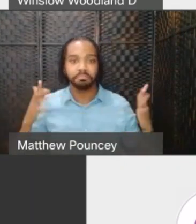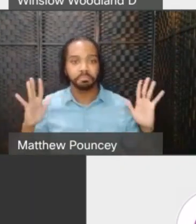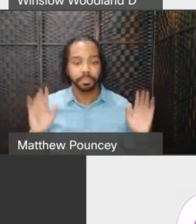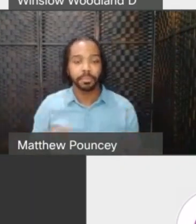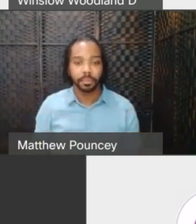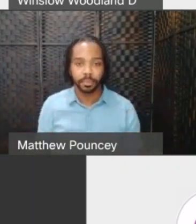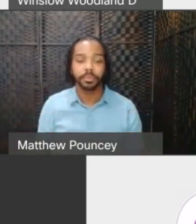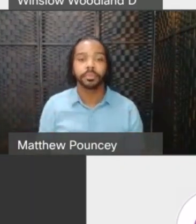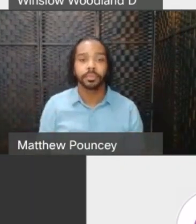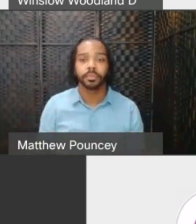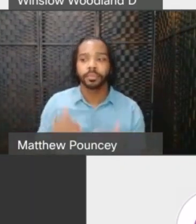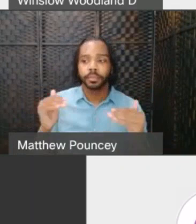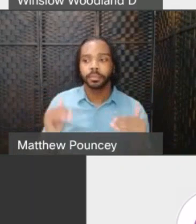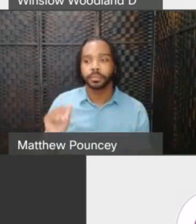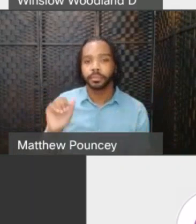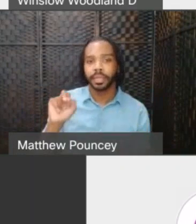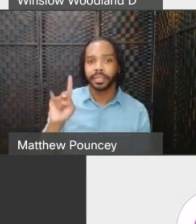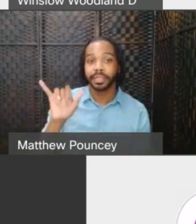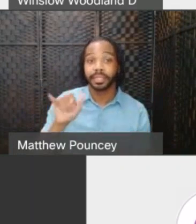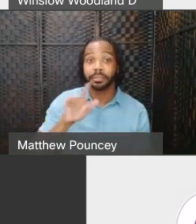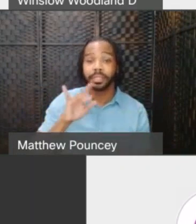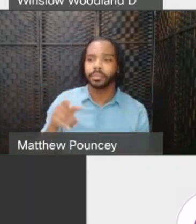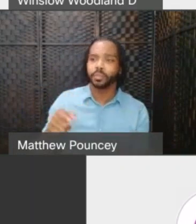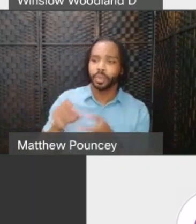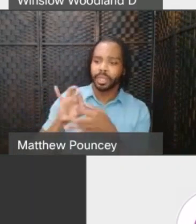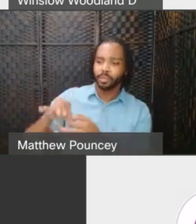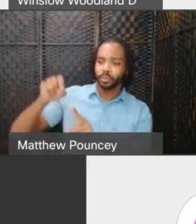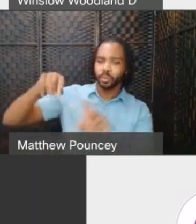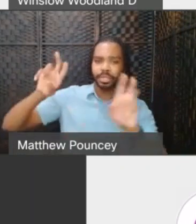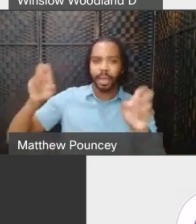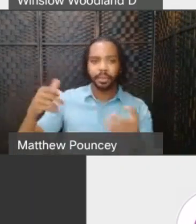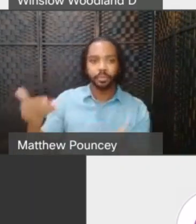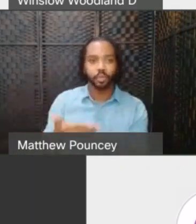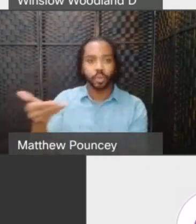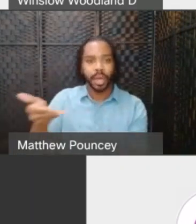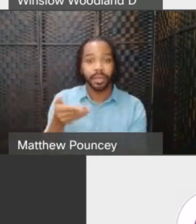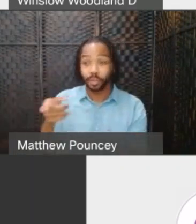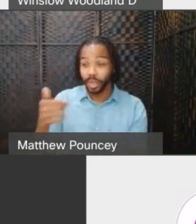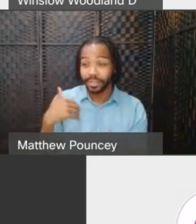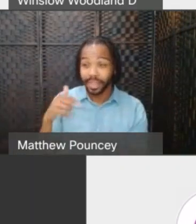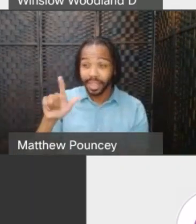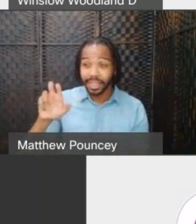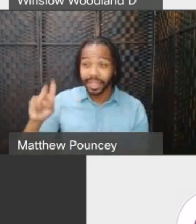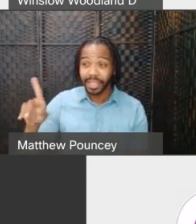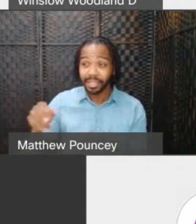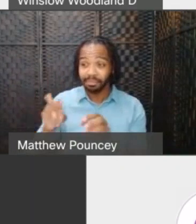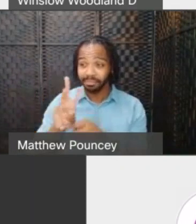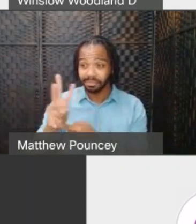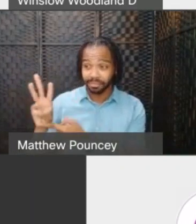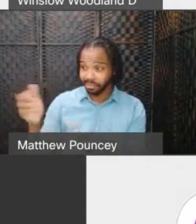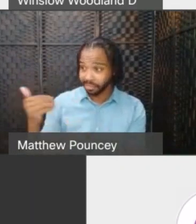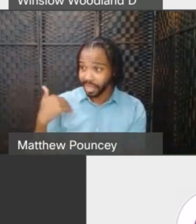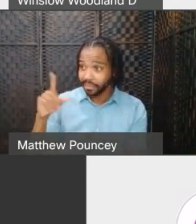Regarding the new hires, do you have a link, or can someone provide a link? You indicated an order was signed